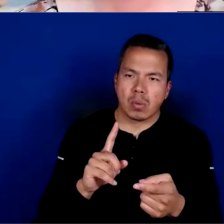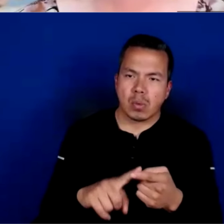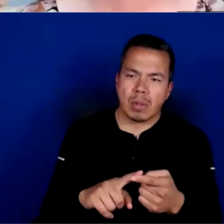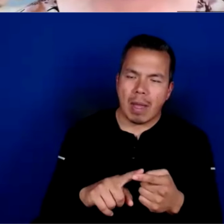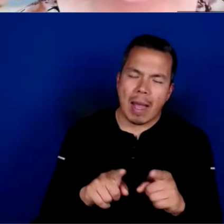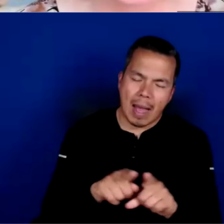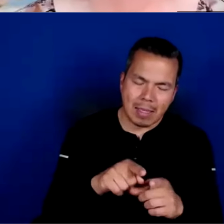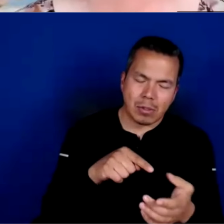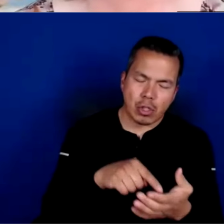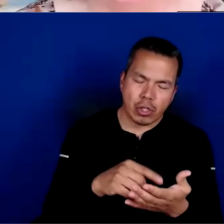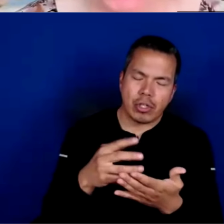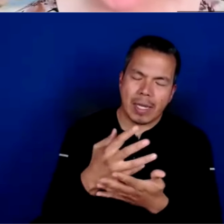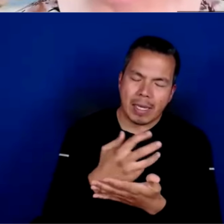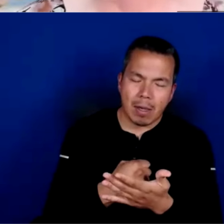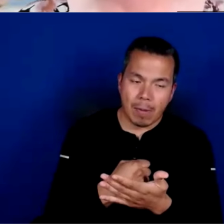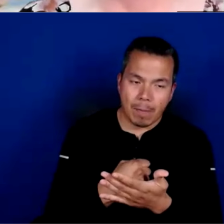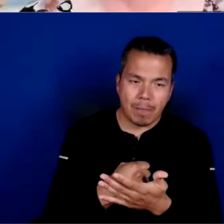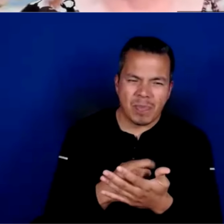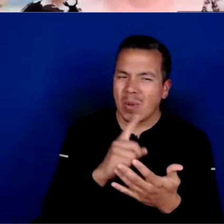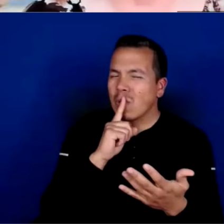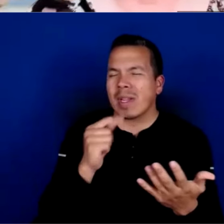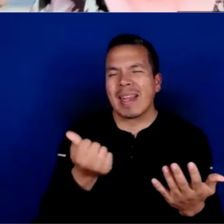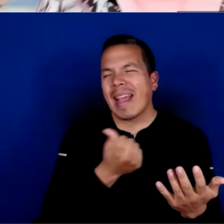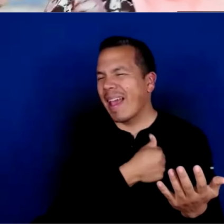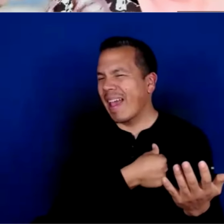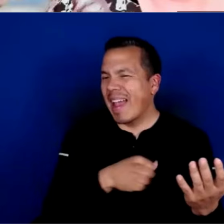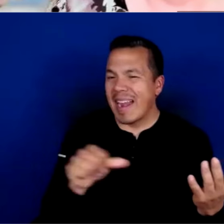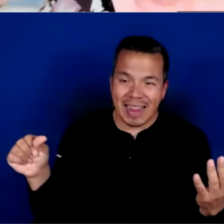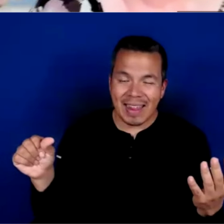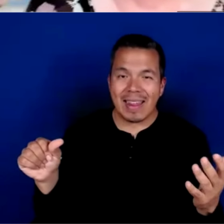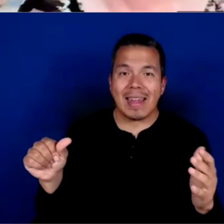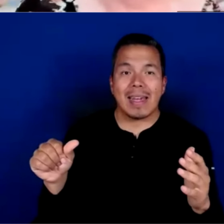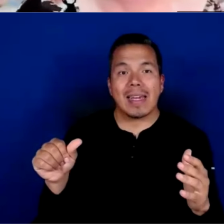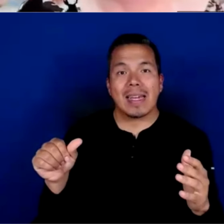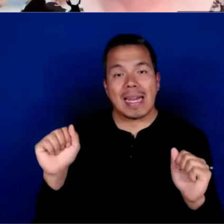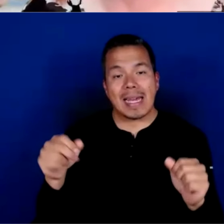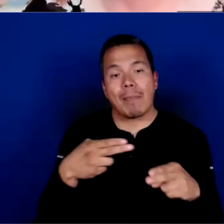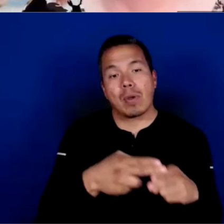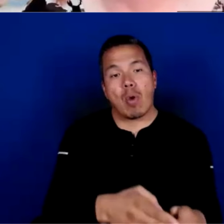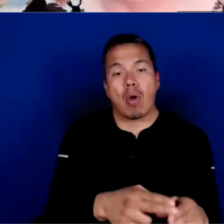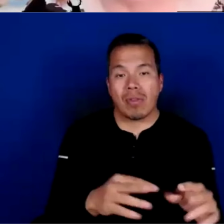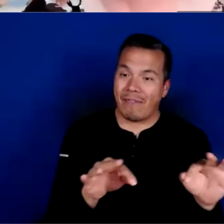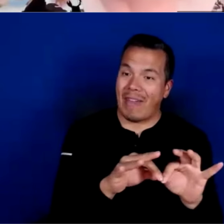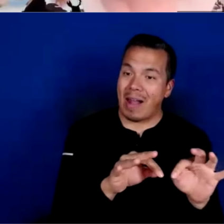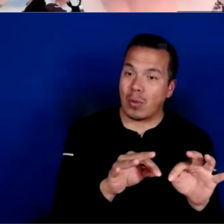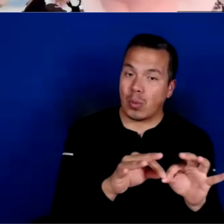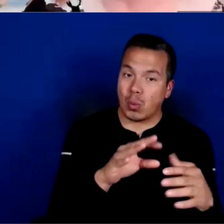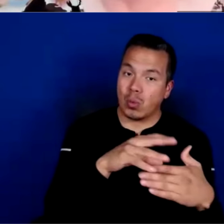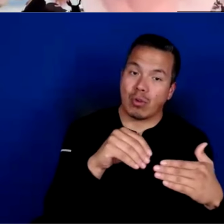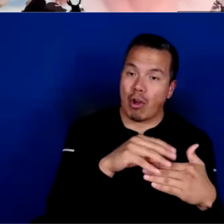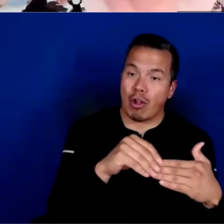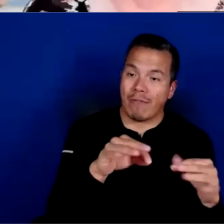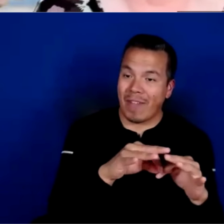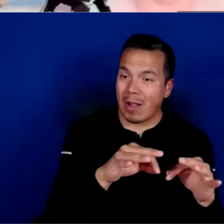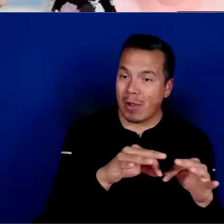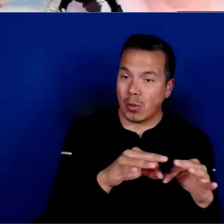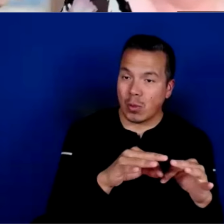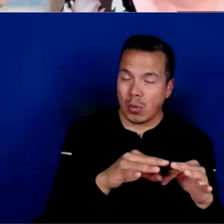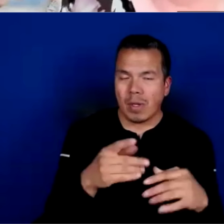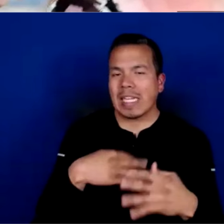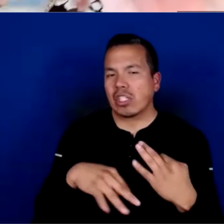value in exchange for work or labor that you do. Now let's talk about some of these SSI work